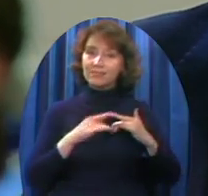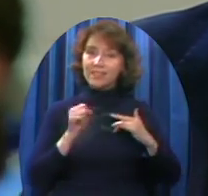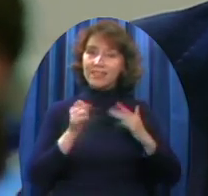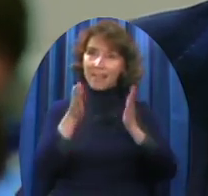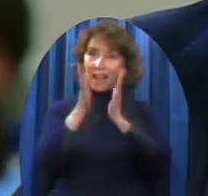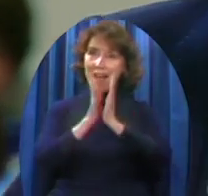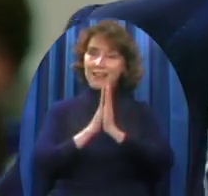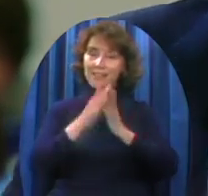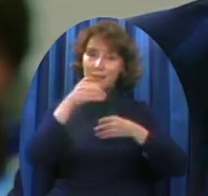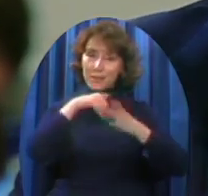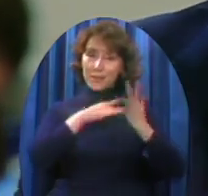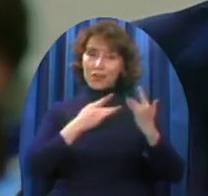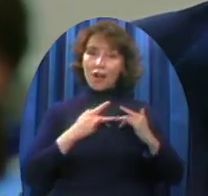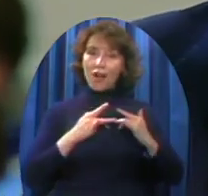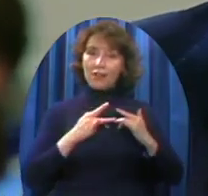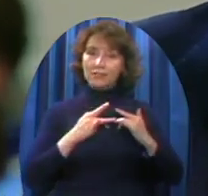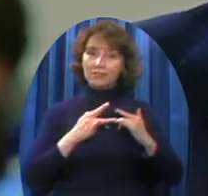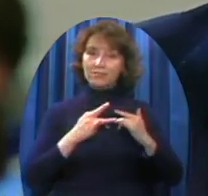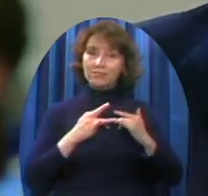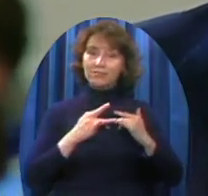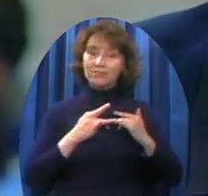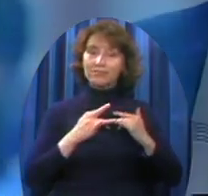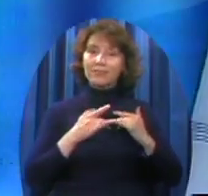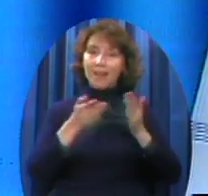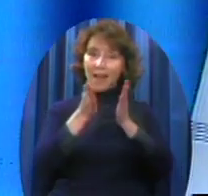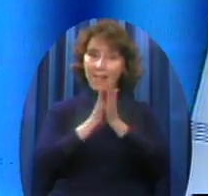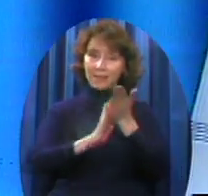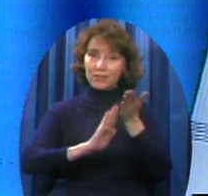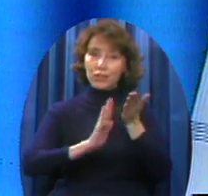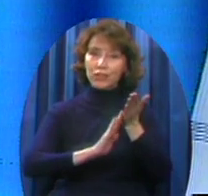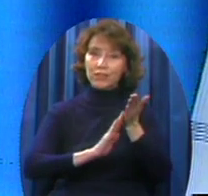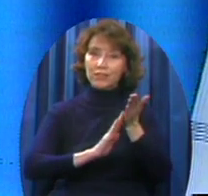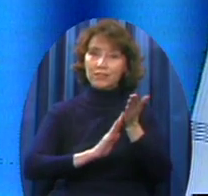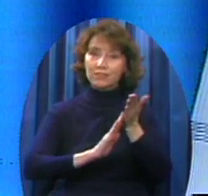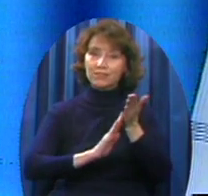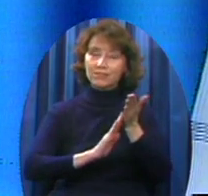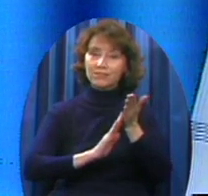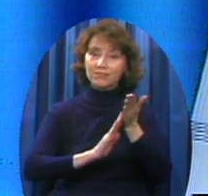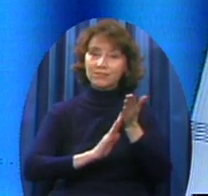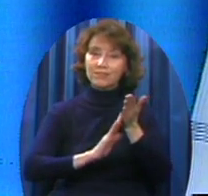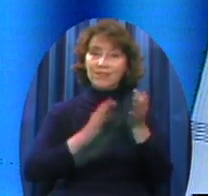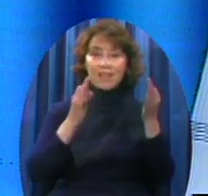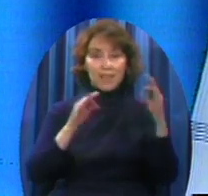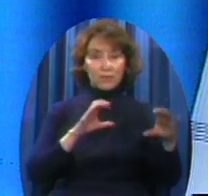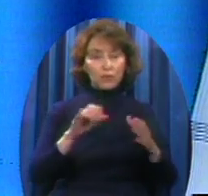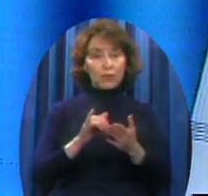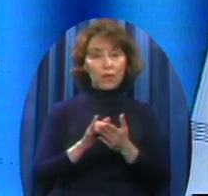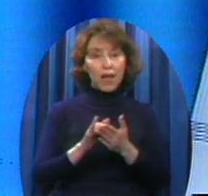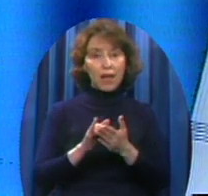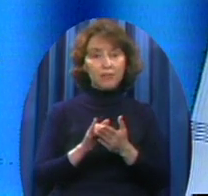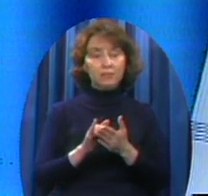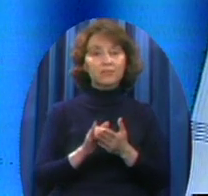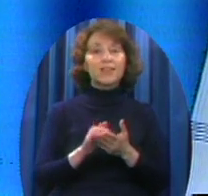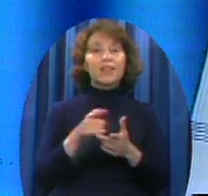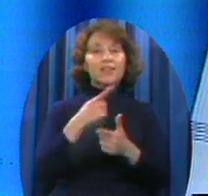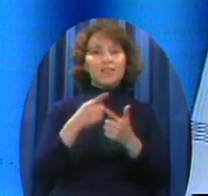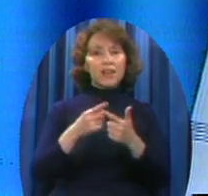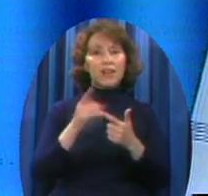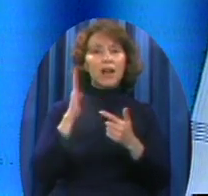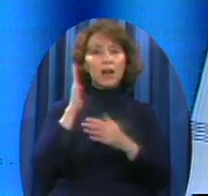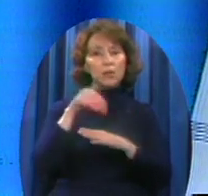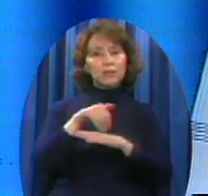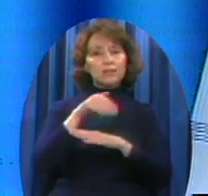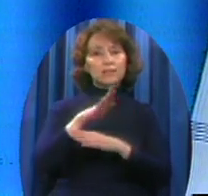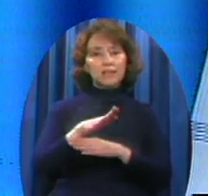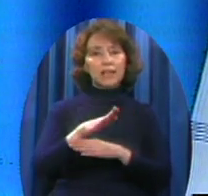of my booklet, How to Get Started Right, the same material we give these who walk down the aisles in this service. If you still have a question about your salvation, give me your telephone